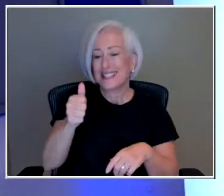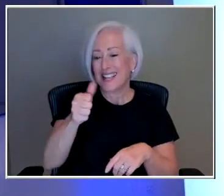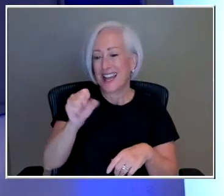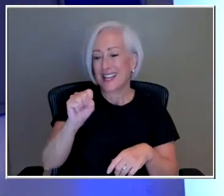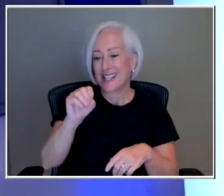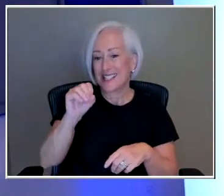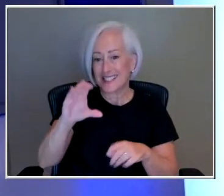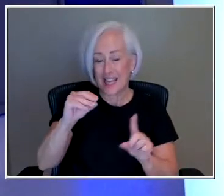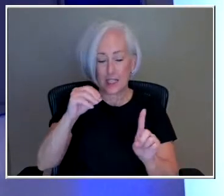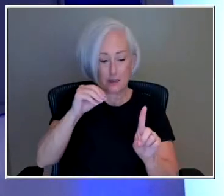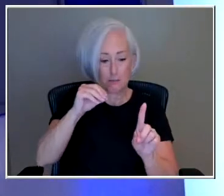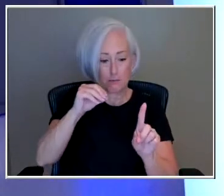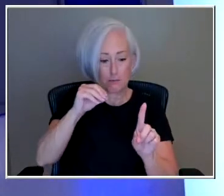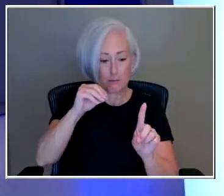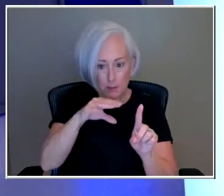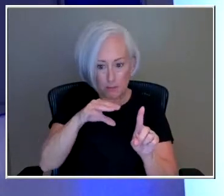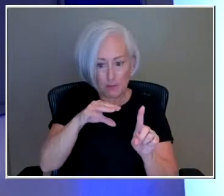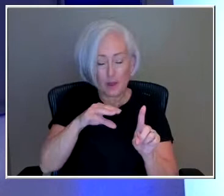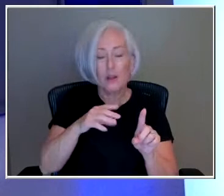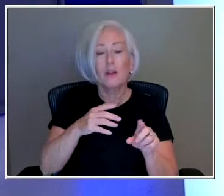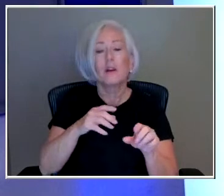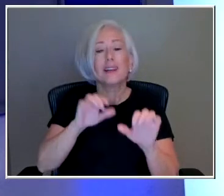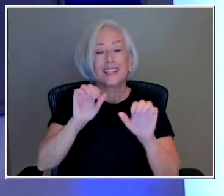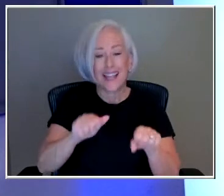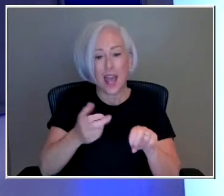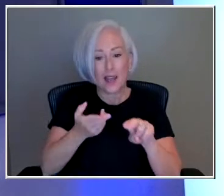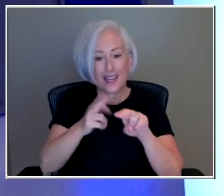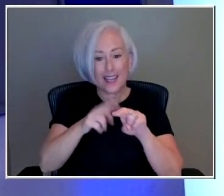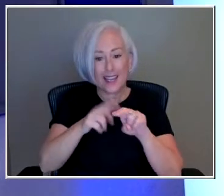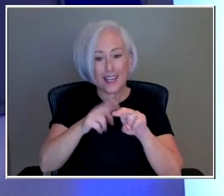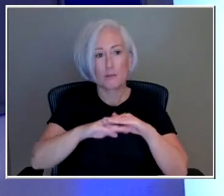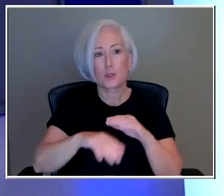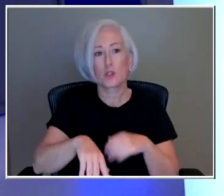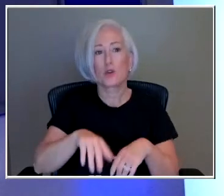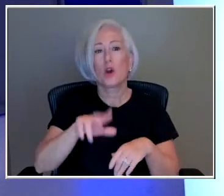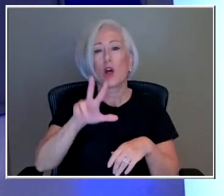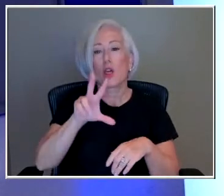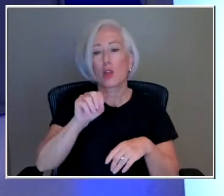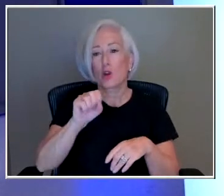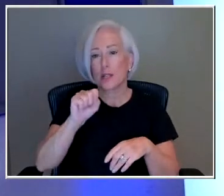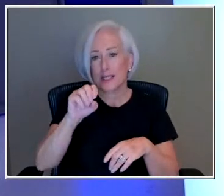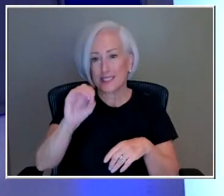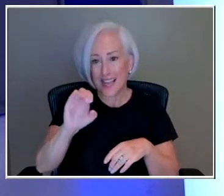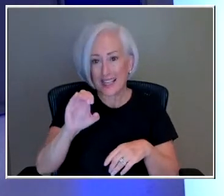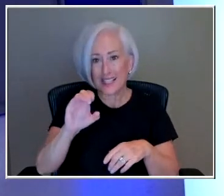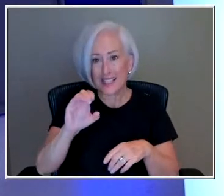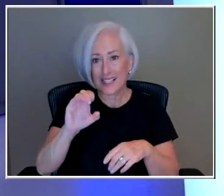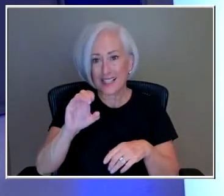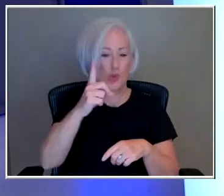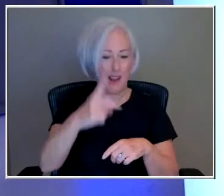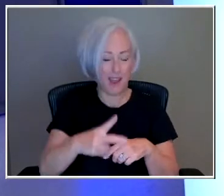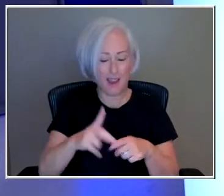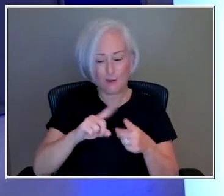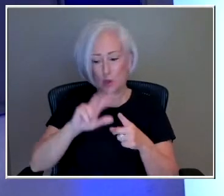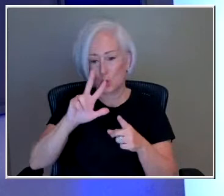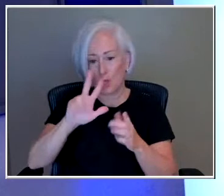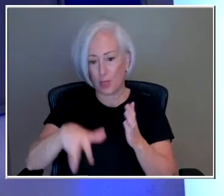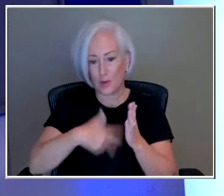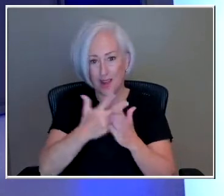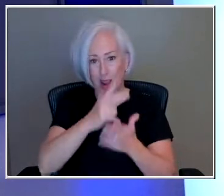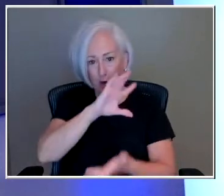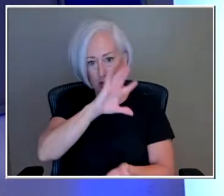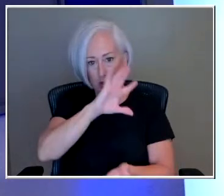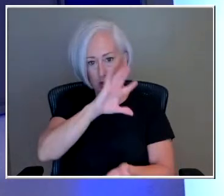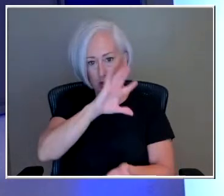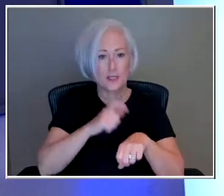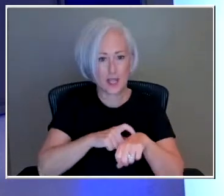seconds. And then altogether, the whole procedure is 2.5 to 3 hours. So the results speak for themselves, as we know. Yeah. We've seen them before, the handwriting test.